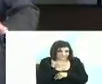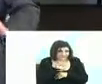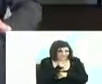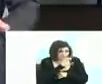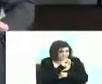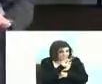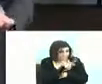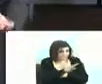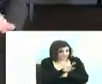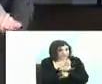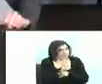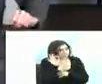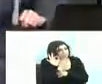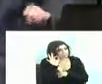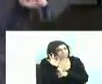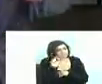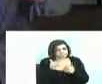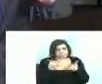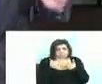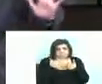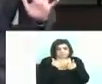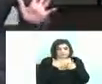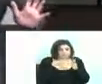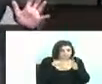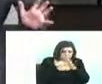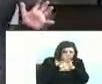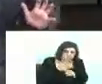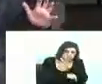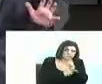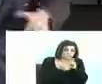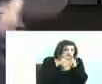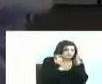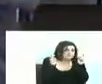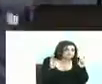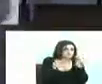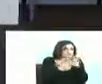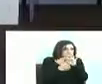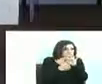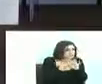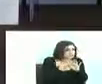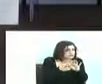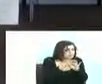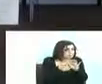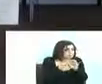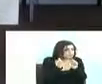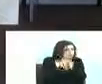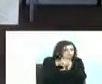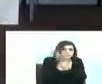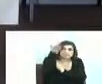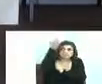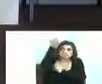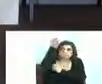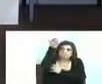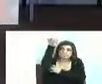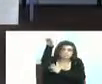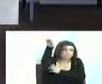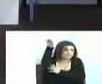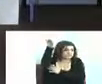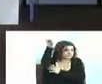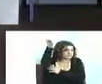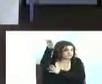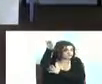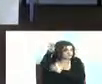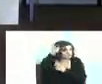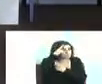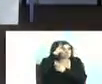It's to have a deep, abiding connection to that which is greater than ourselves. It is for our dreams to be so big and